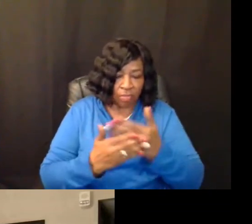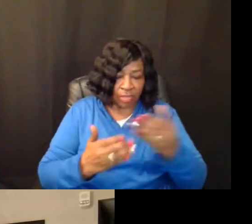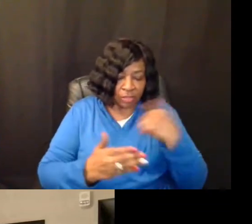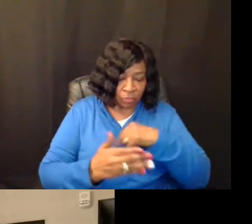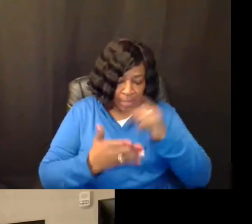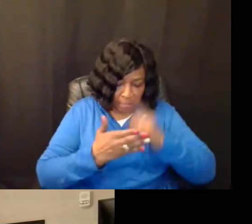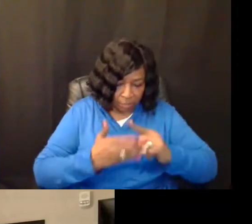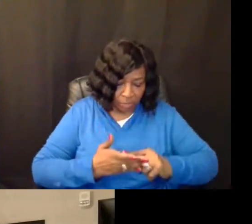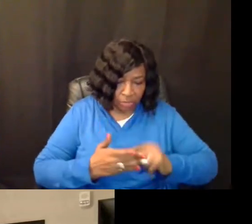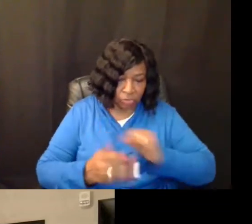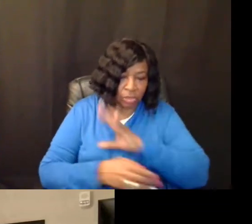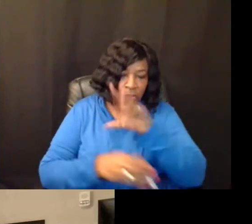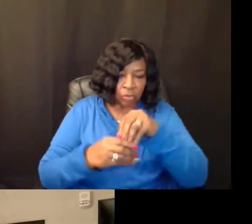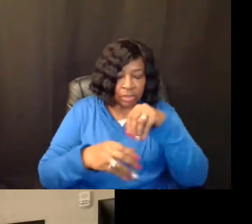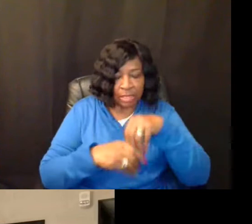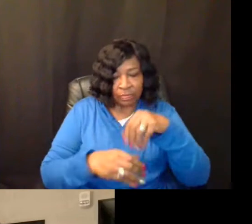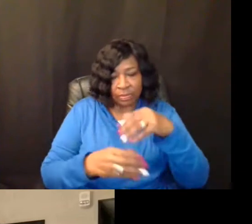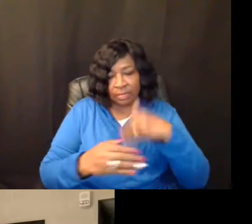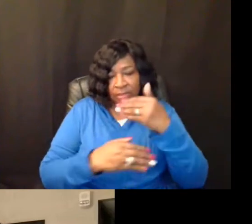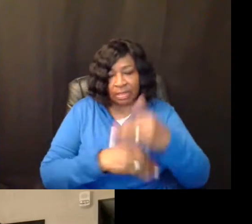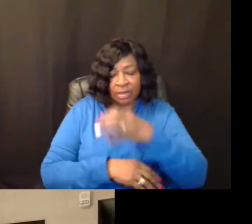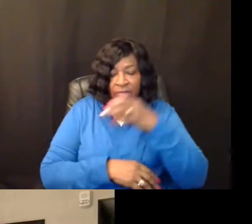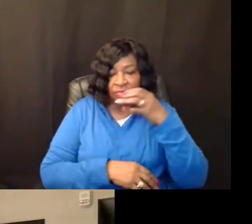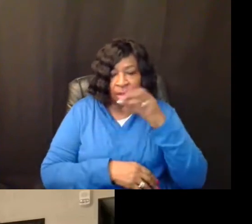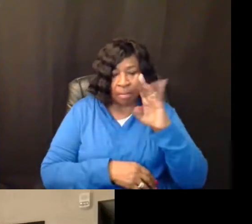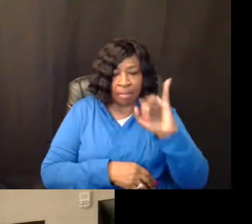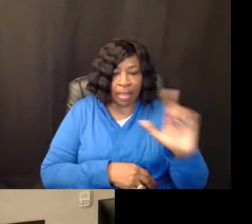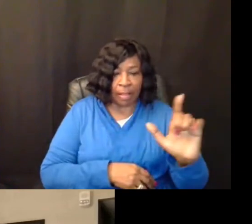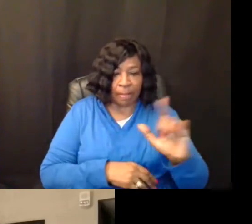to include in the next Farm Bill.